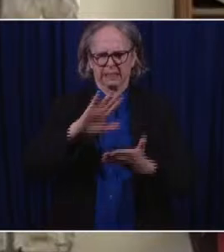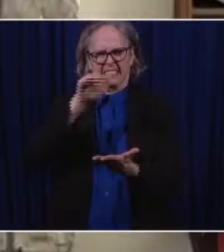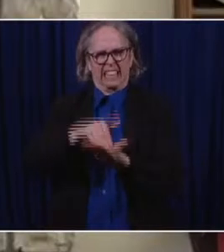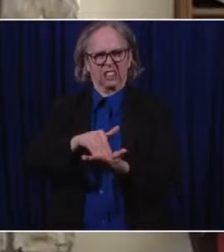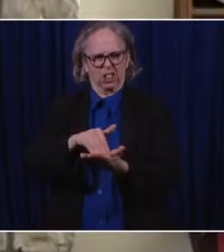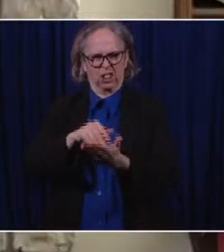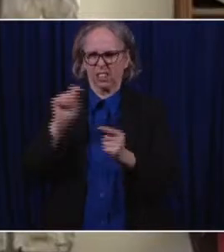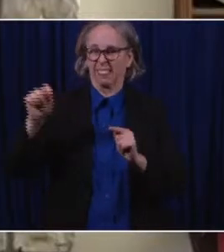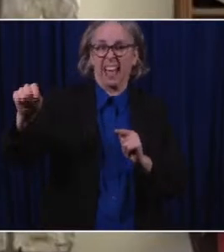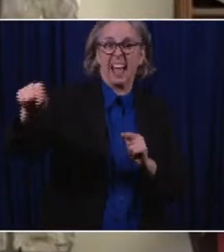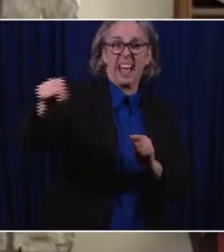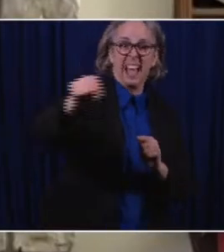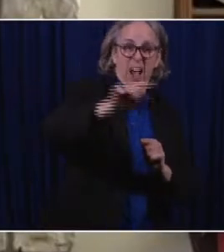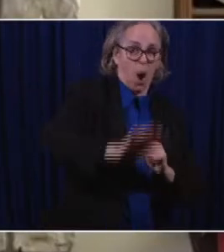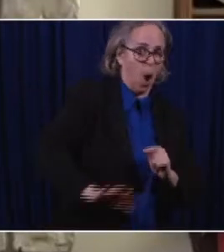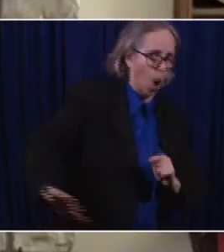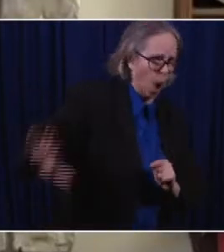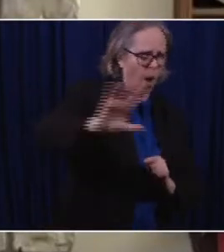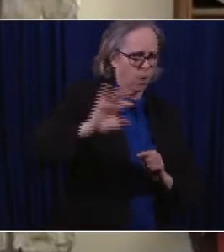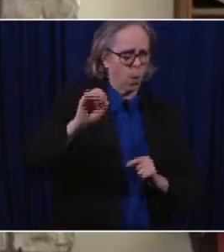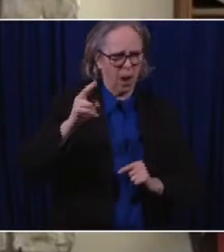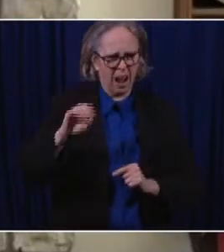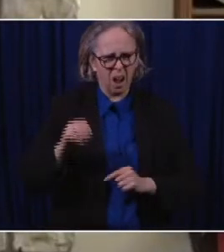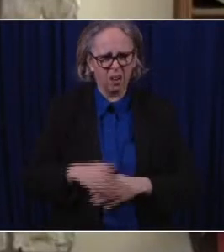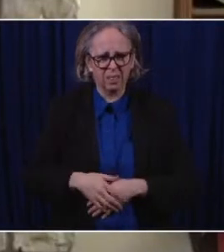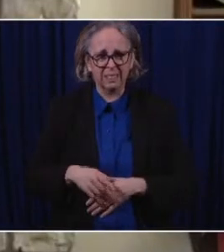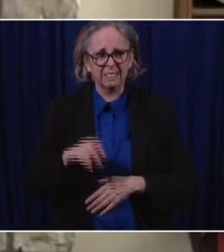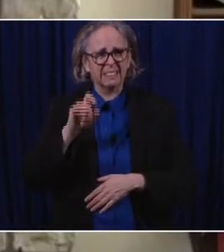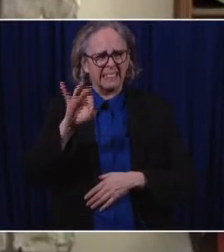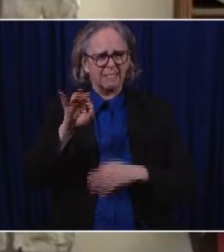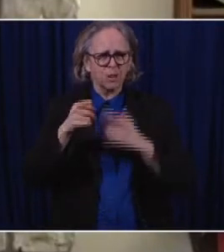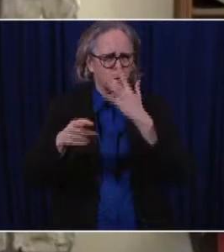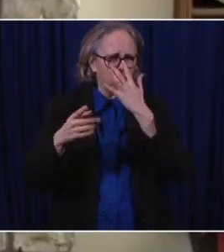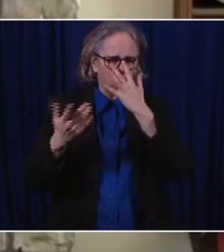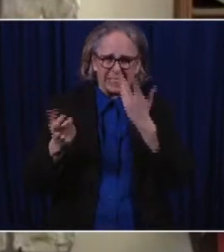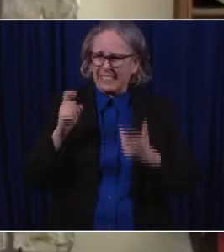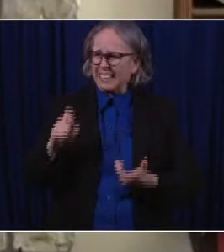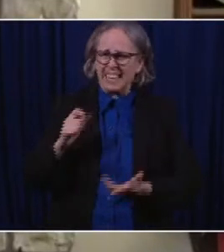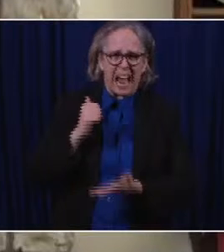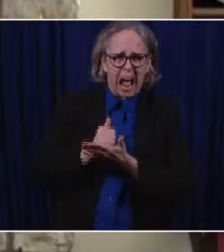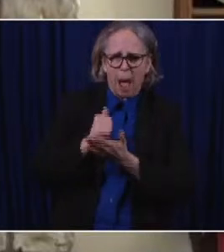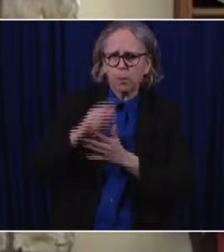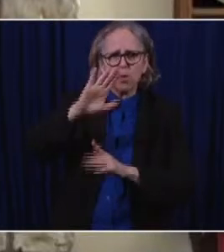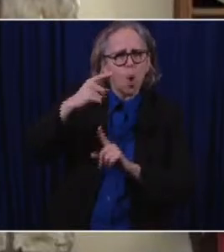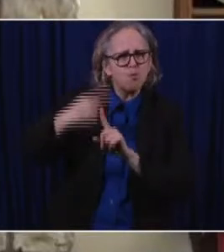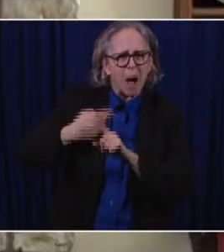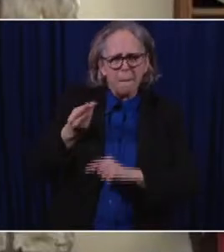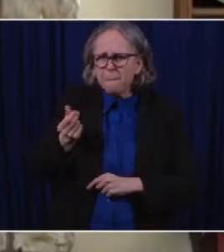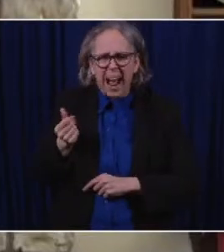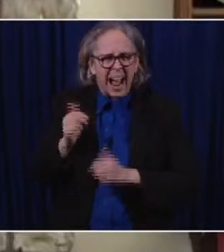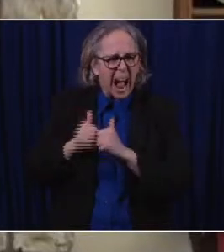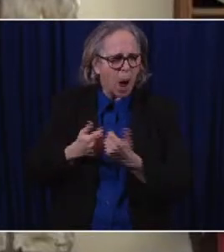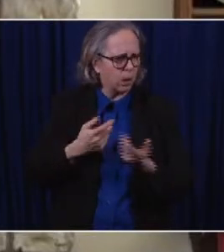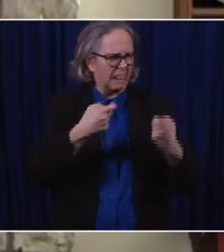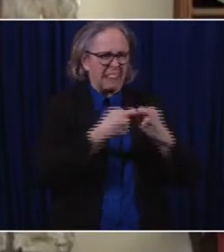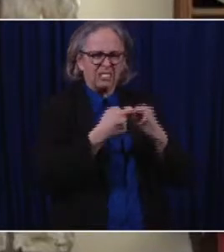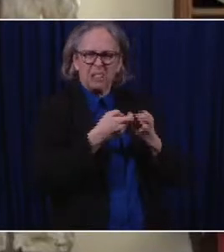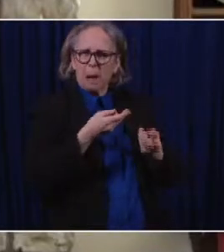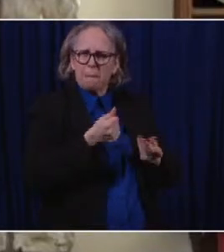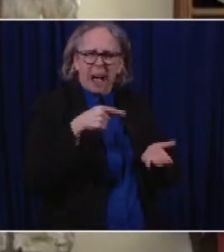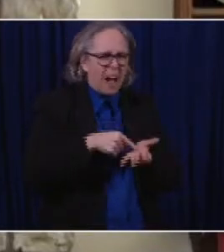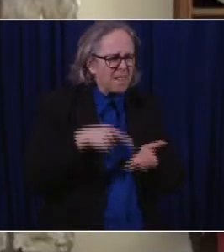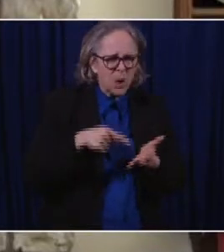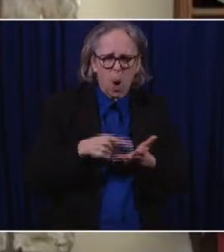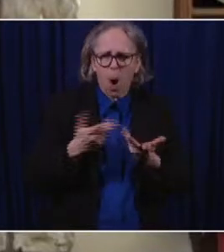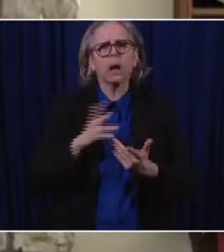community action agency for assistance with outstanding balances dating back to March 13, 2020.